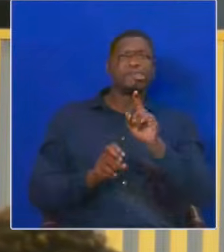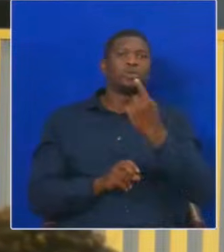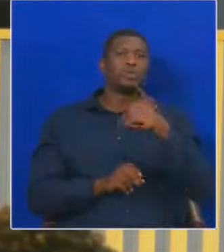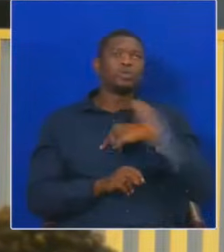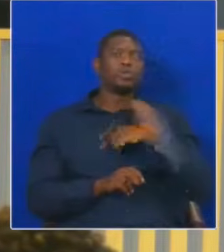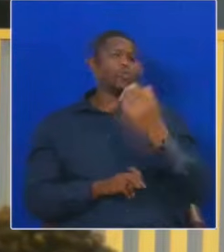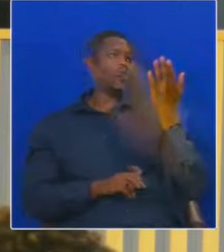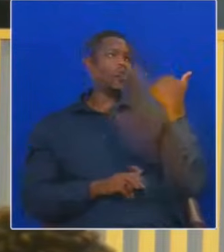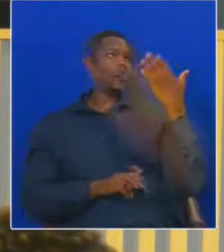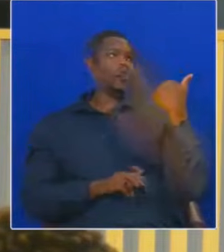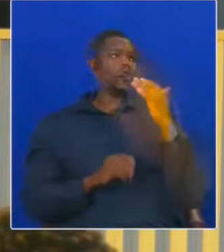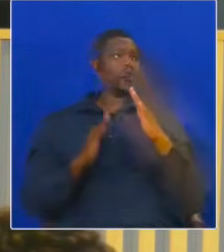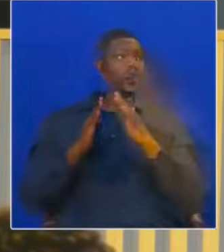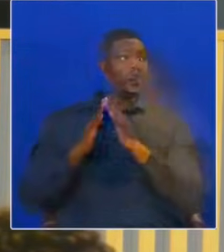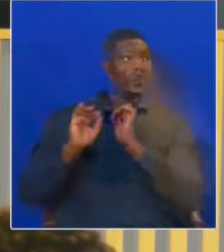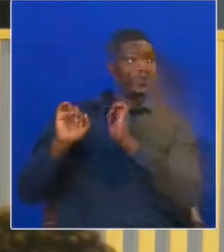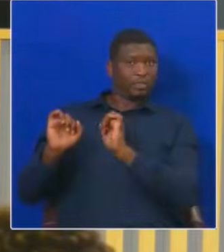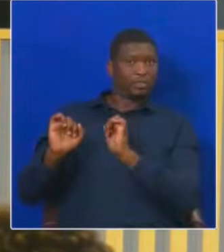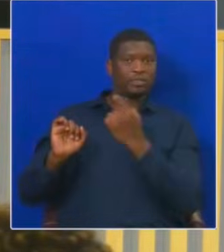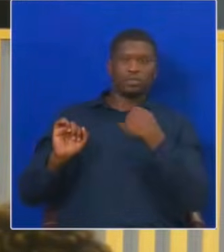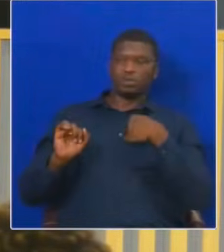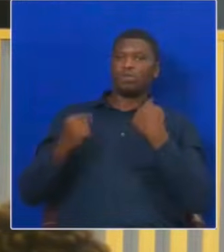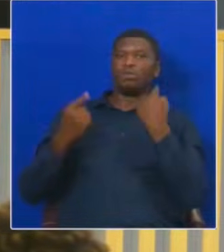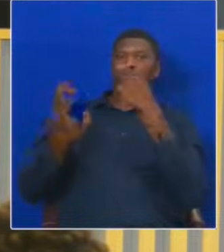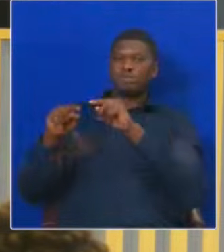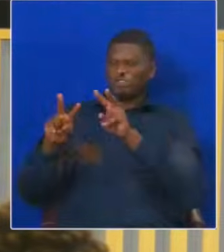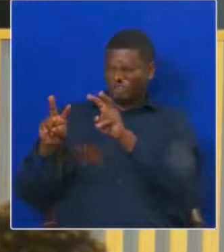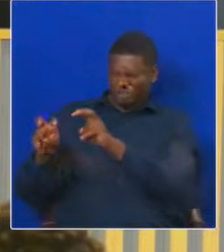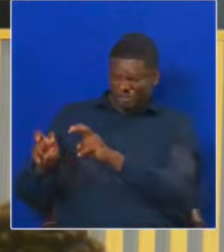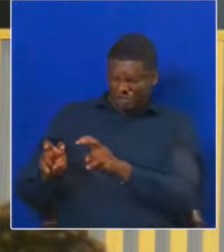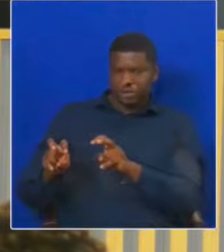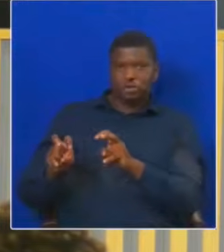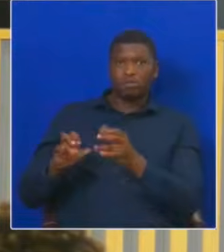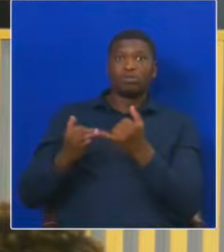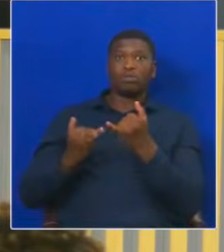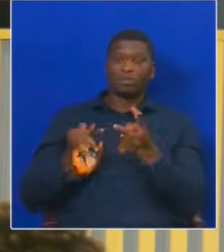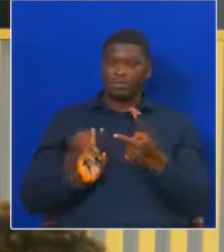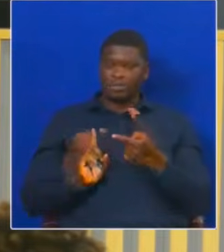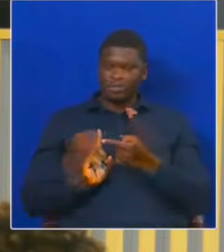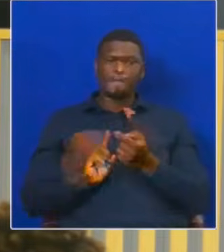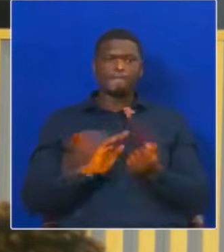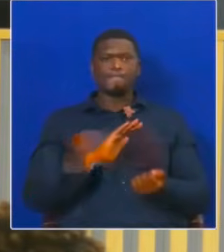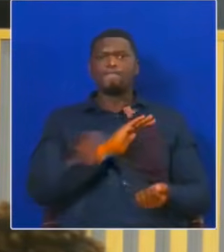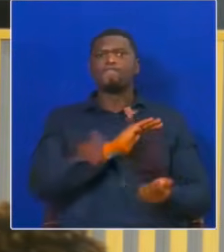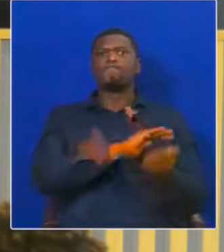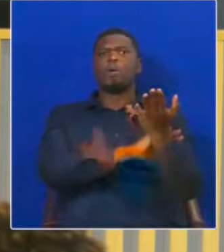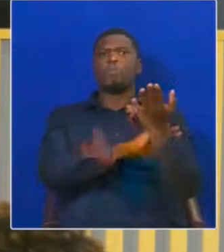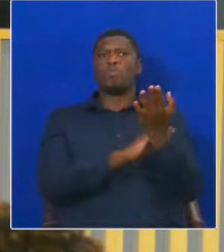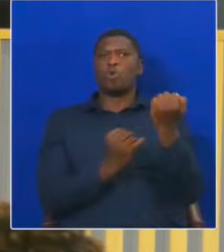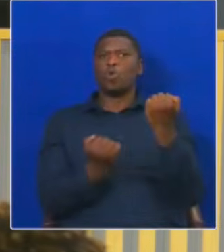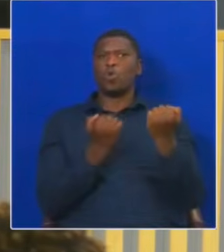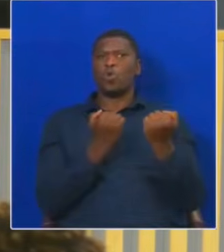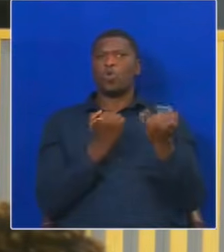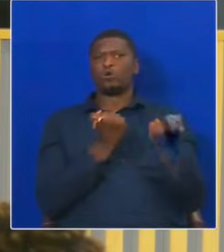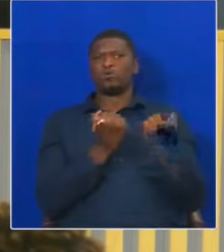at his house on the 6th of December 2024,